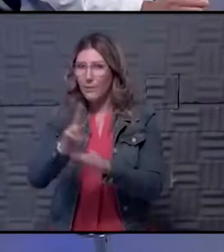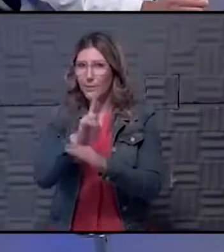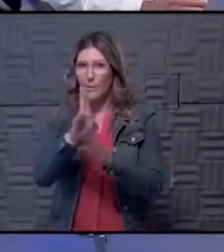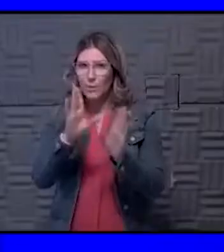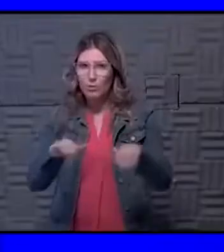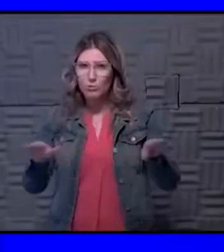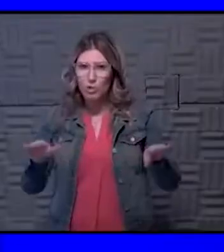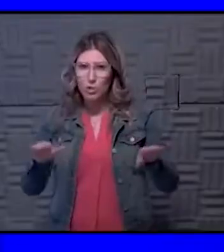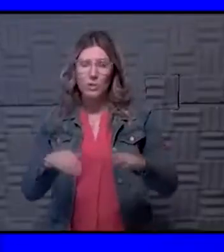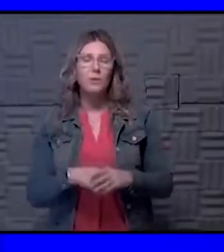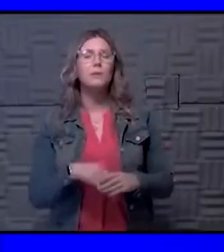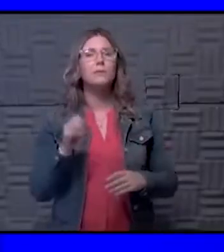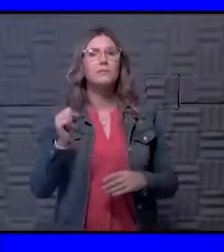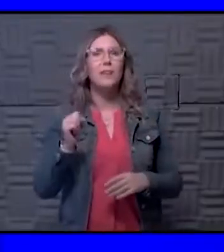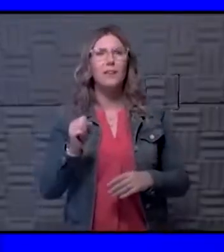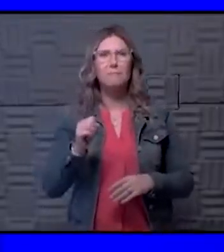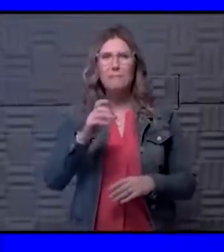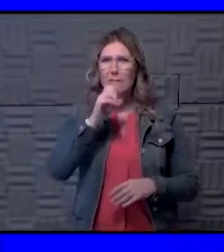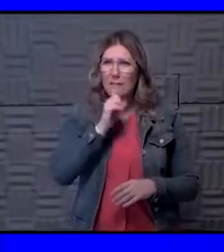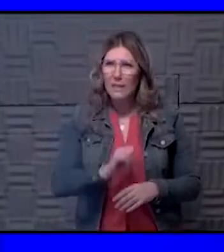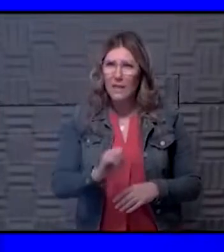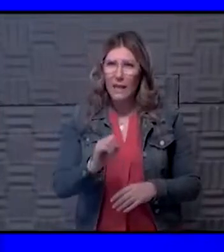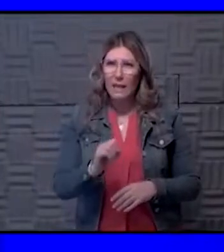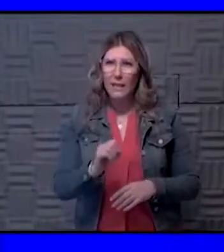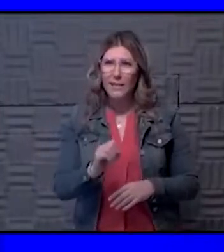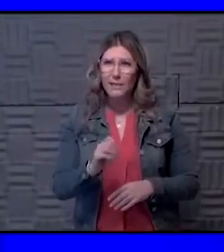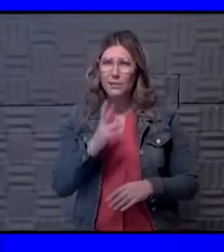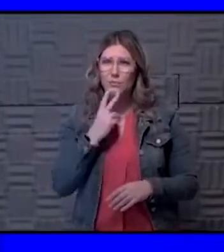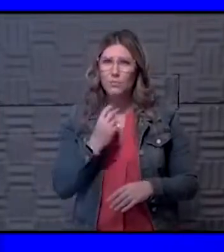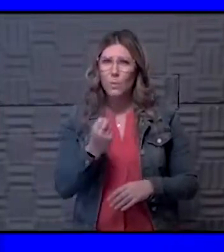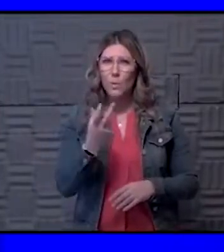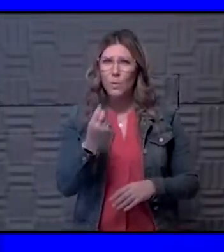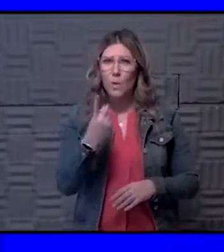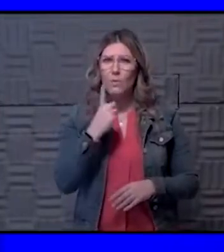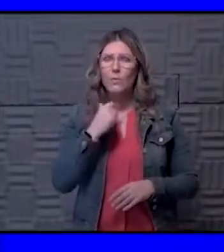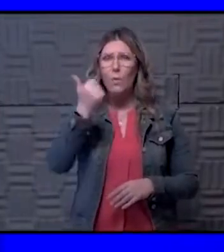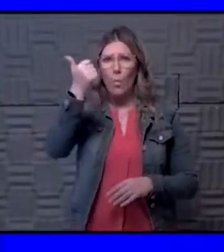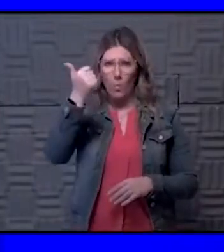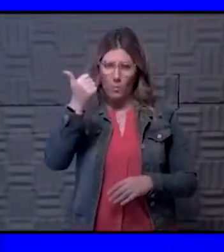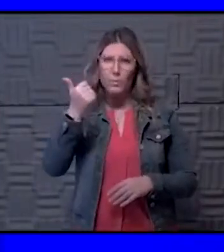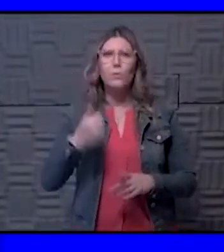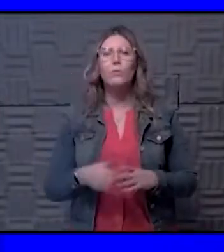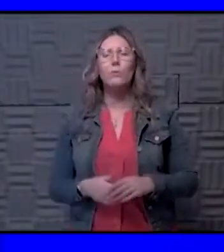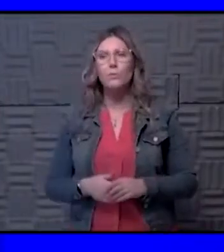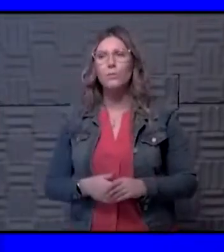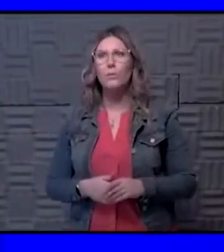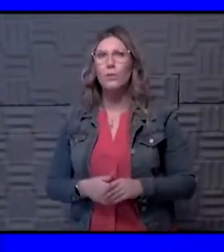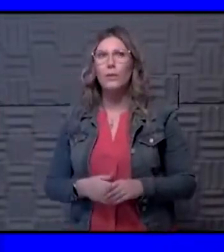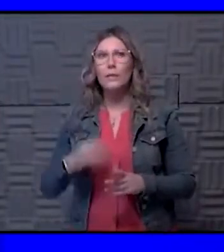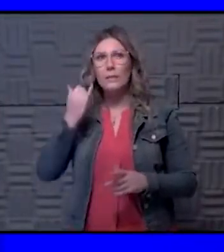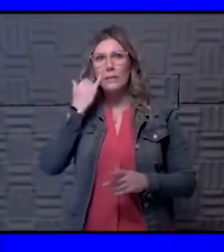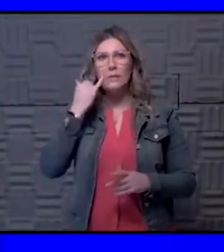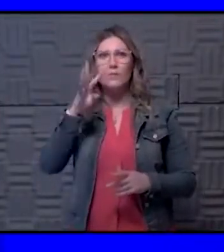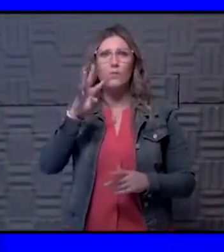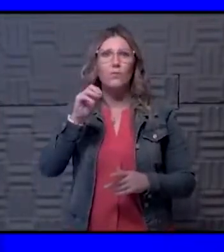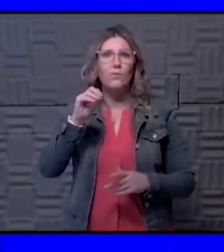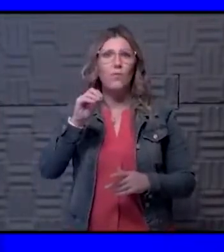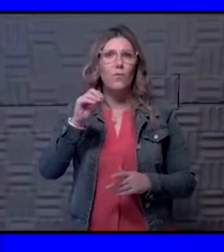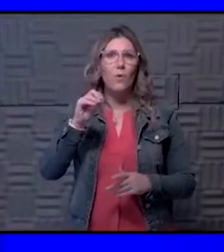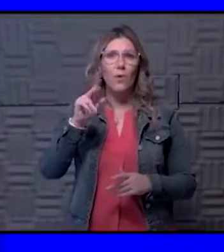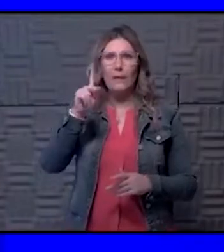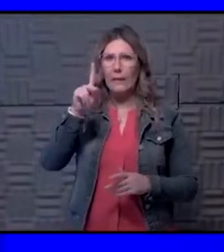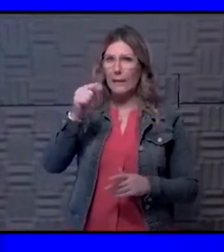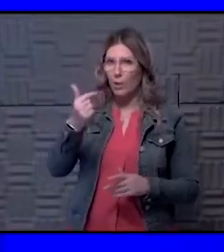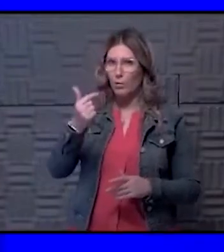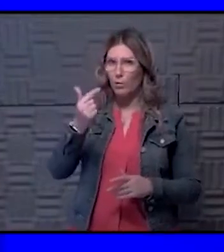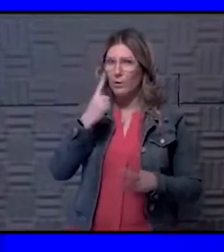Yes. I think the age for monoclonal antibody treatment is 12 and up, as long as they're 40 kilos or more, 40 kilograms.